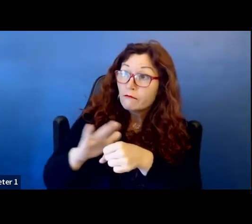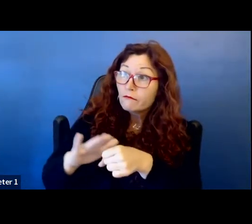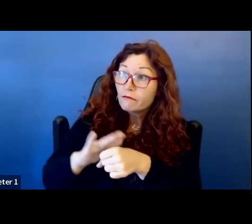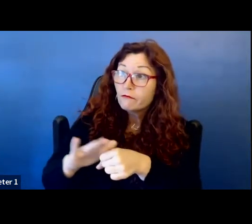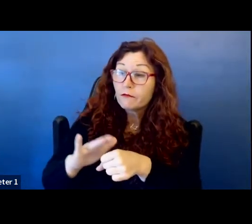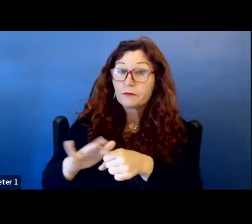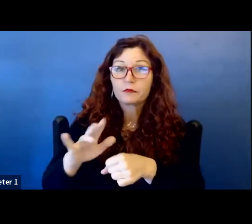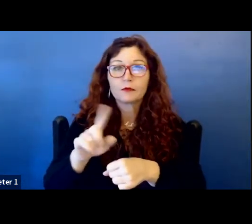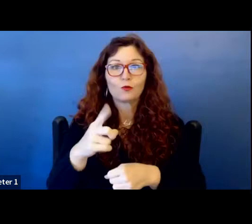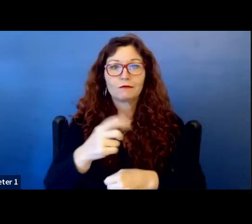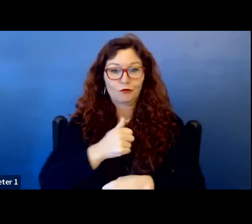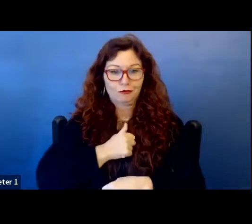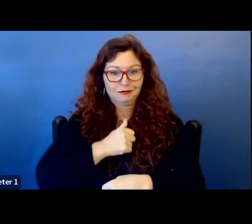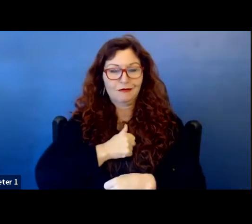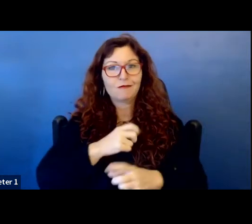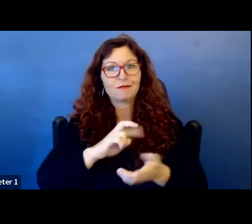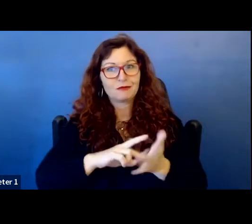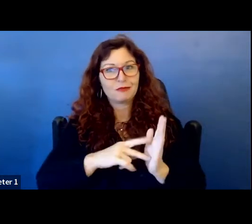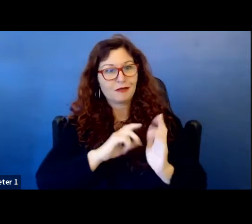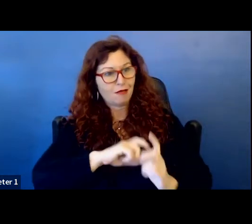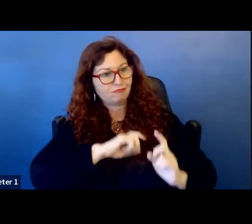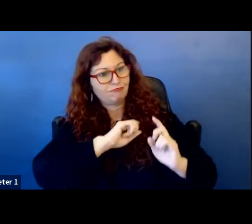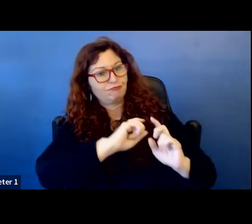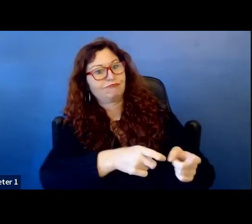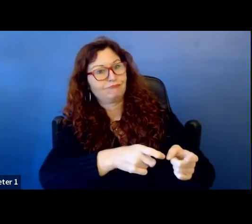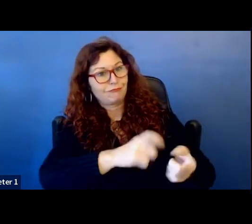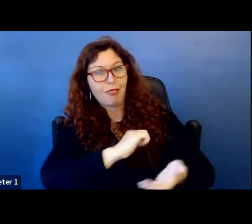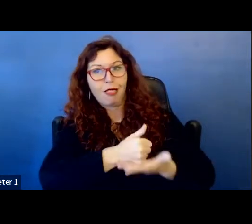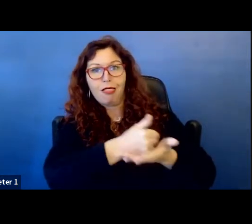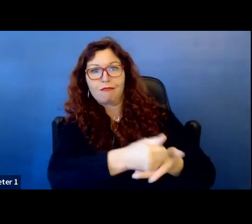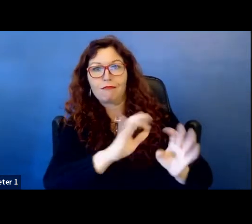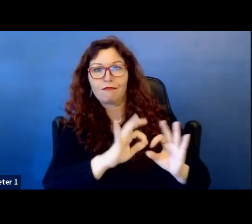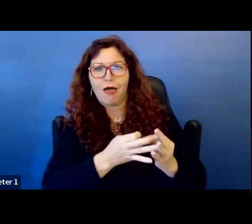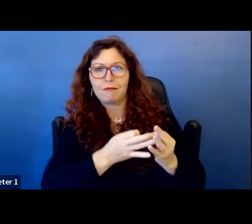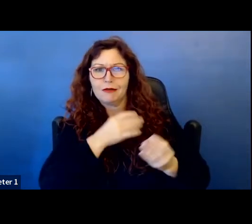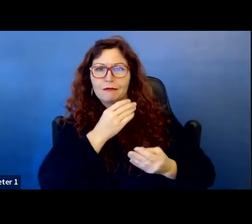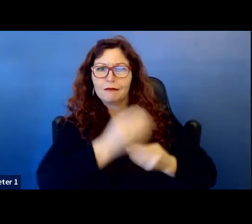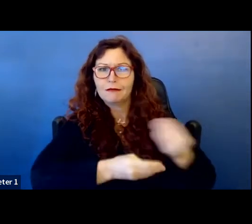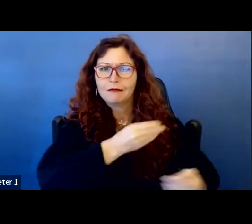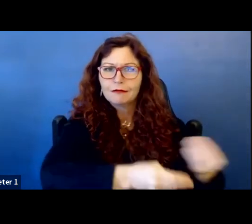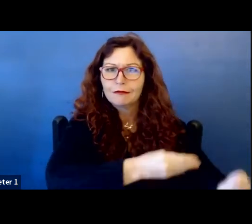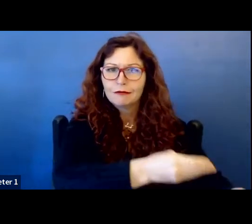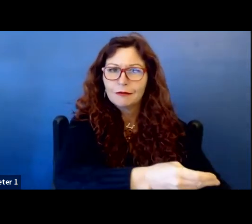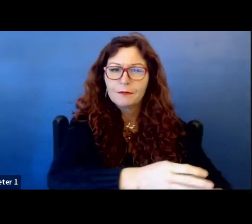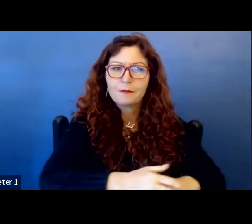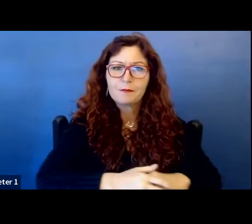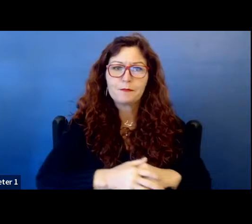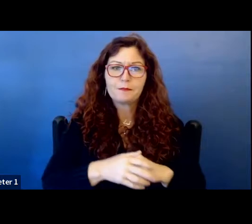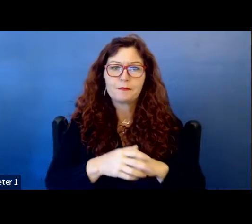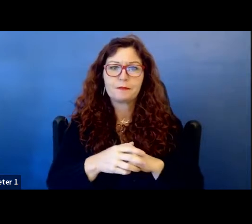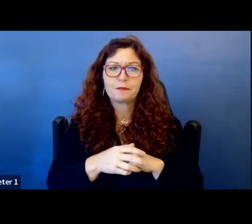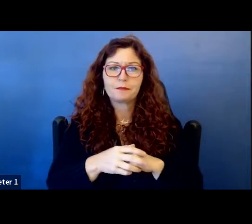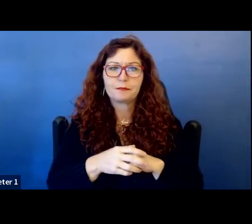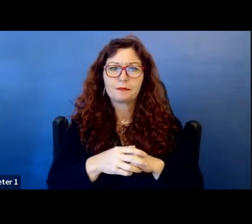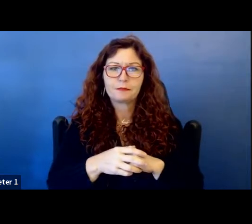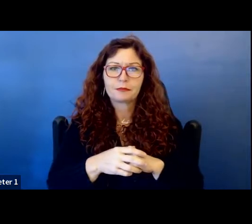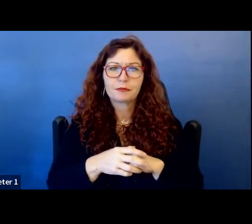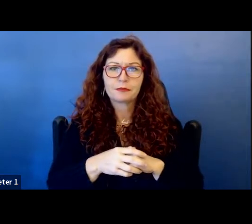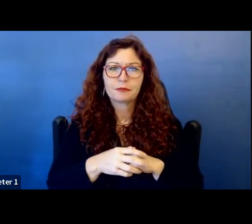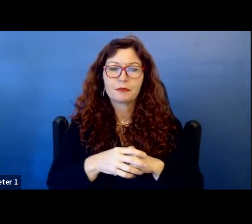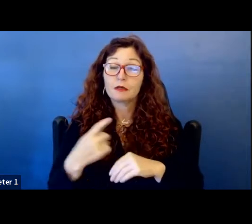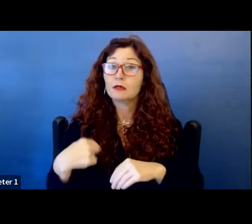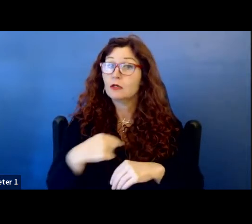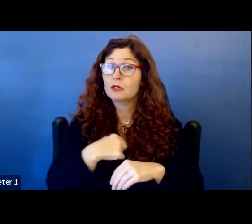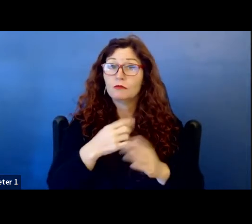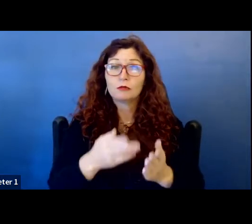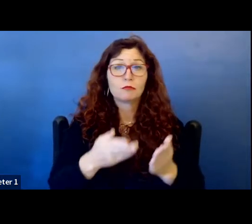pass those on to our families through those programs for many years you know from the iupat we've provided a lot of that support and information